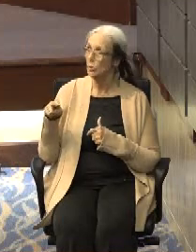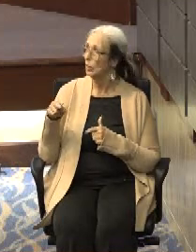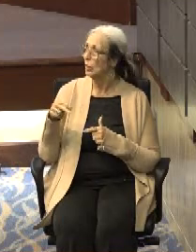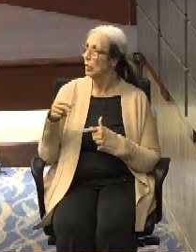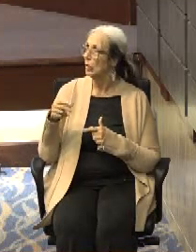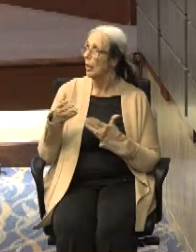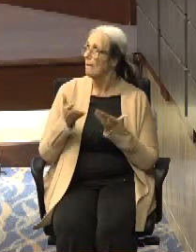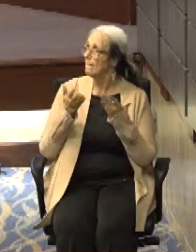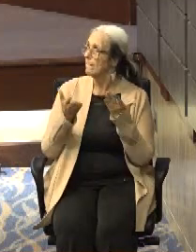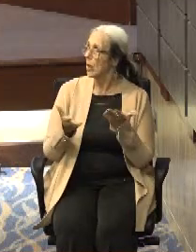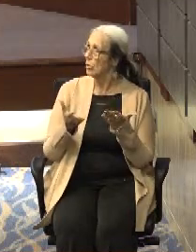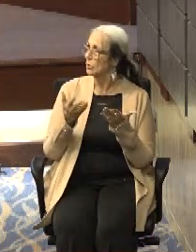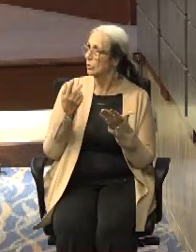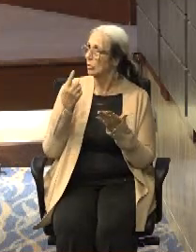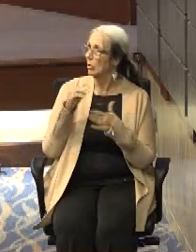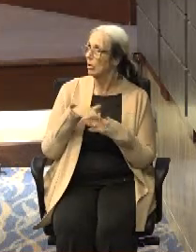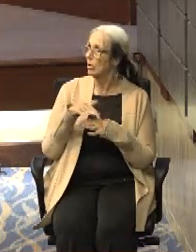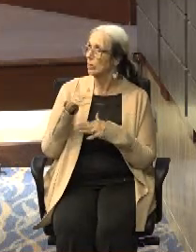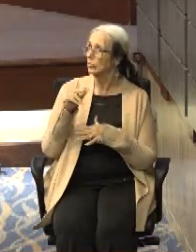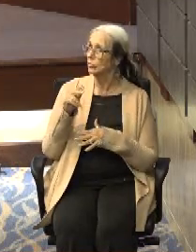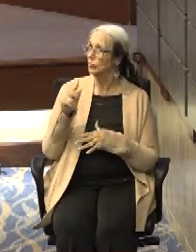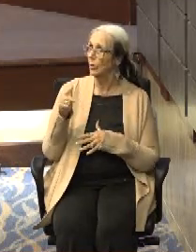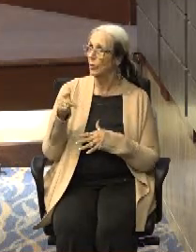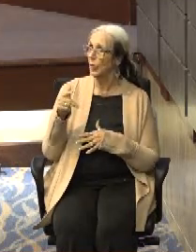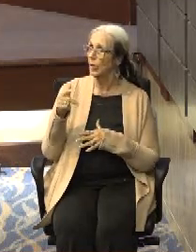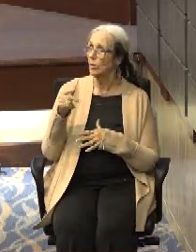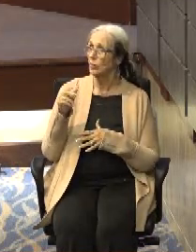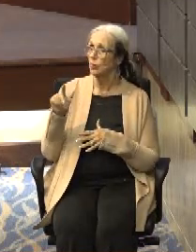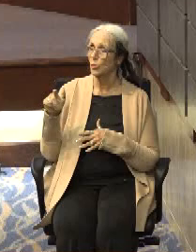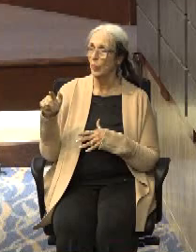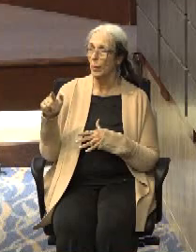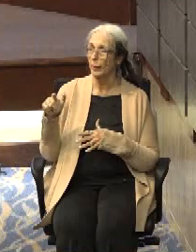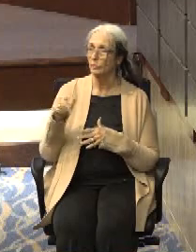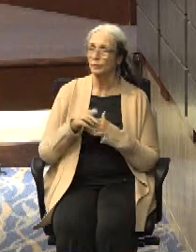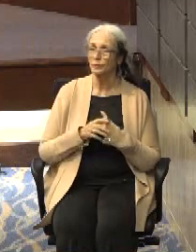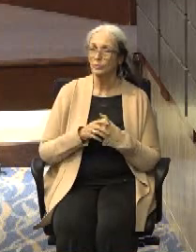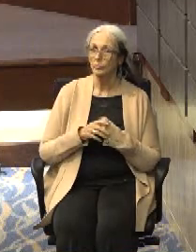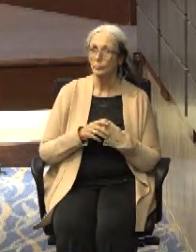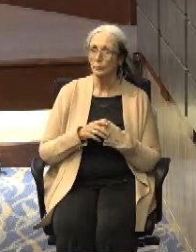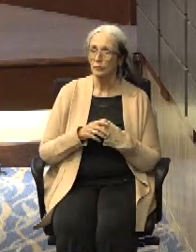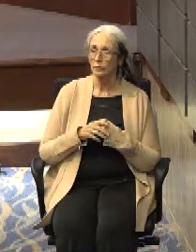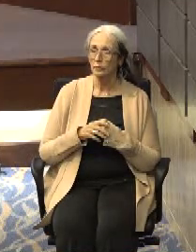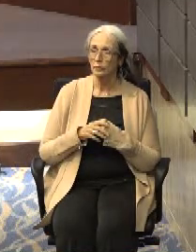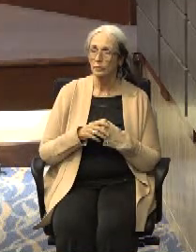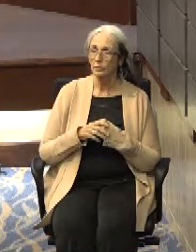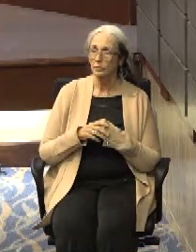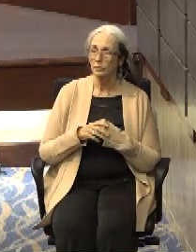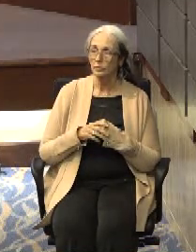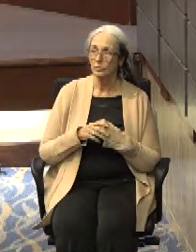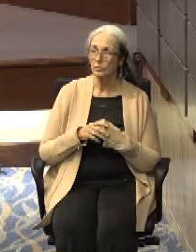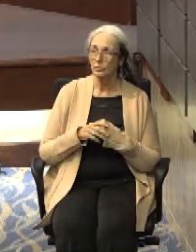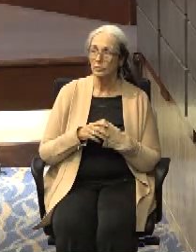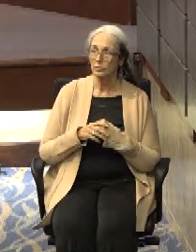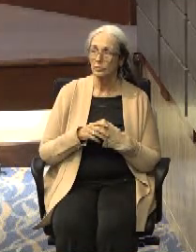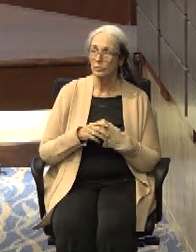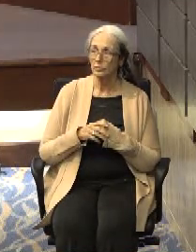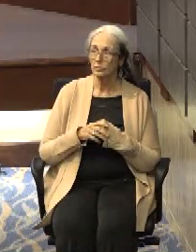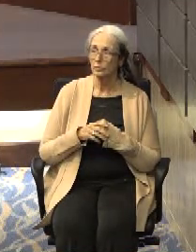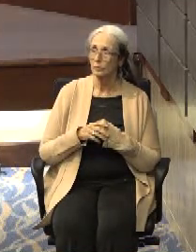on a resolution 2023-1021? No. mind that there's special wording for this motion.